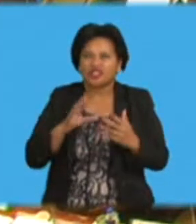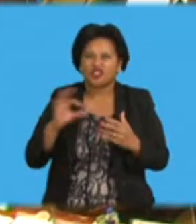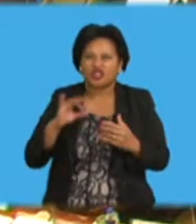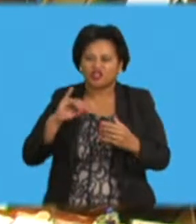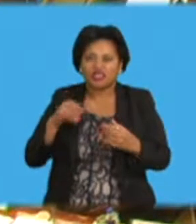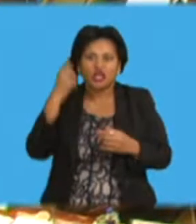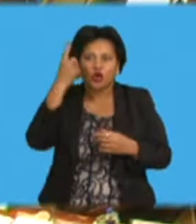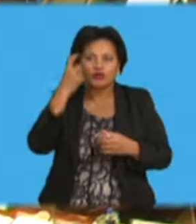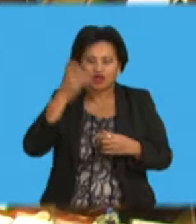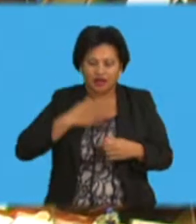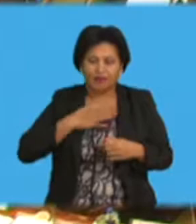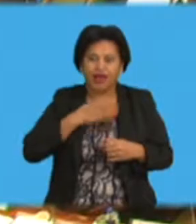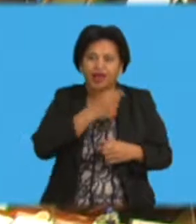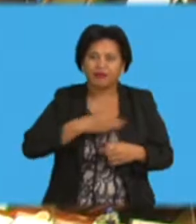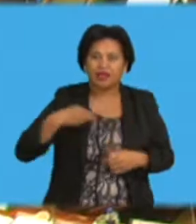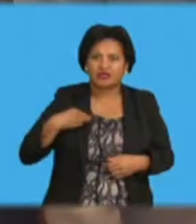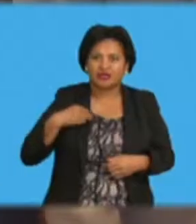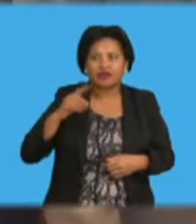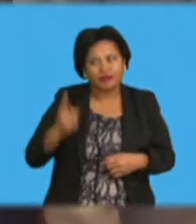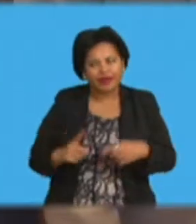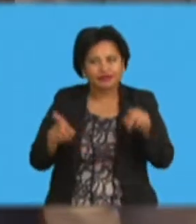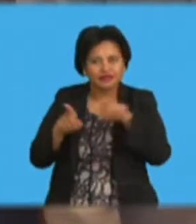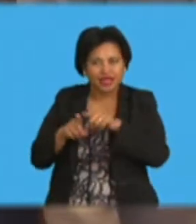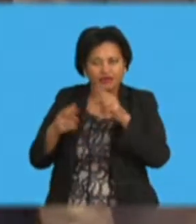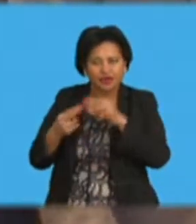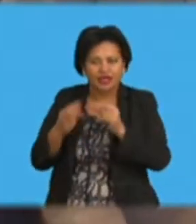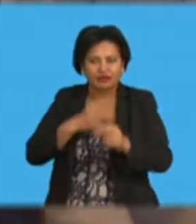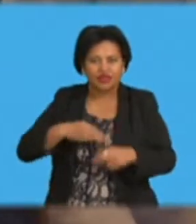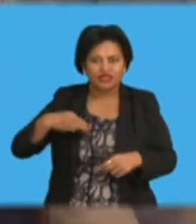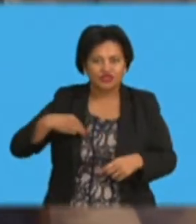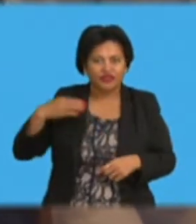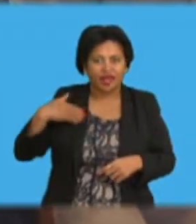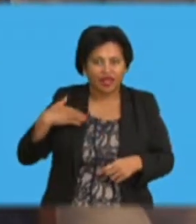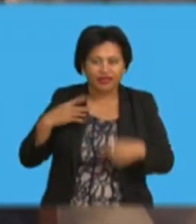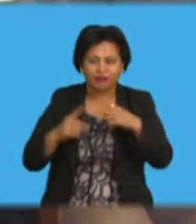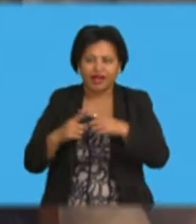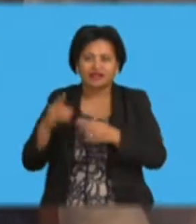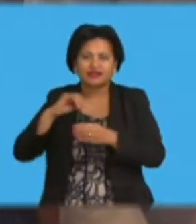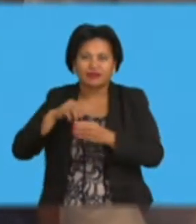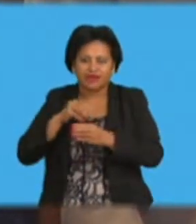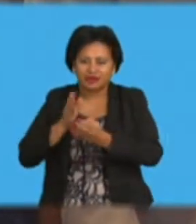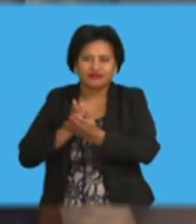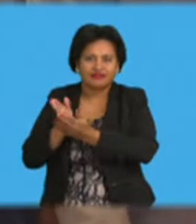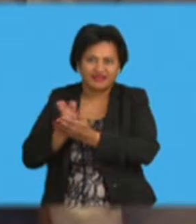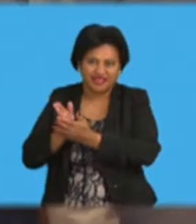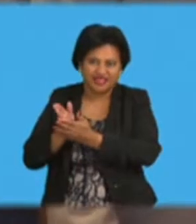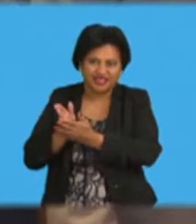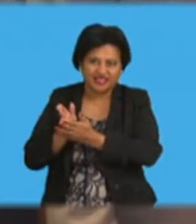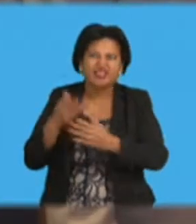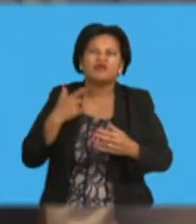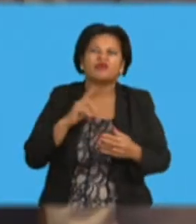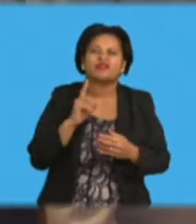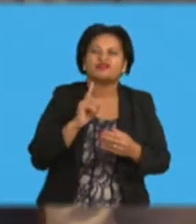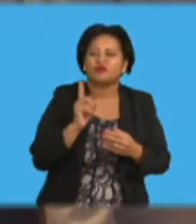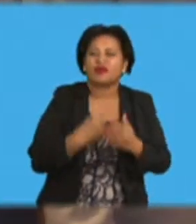ministry, but also the Ministry for Health and Medical Services. Obviously, because of the impact that it has on people that